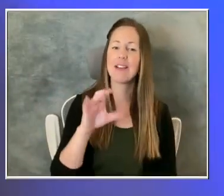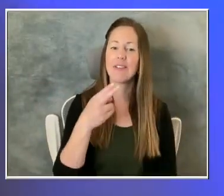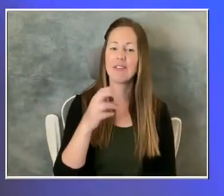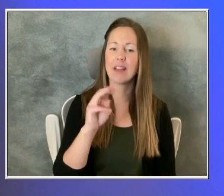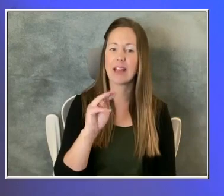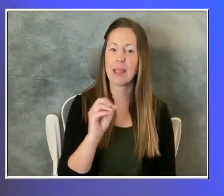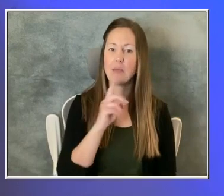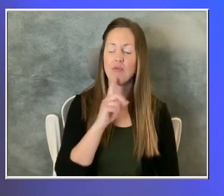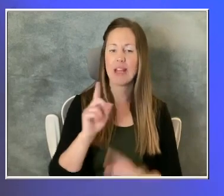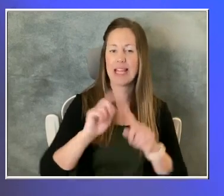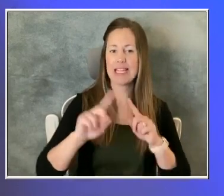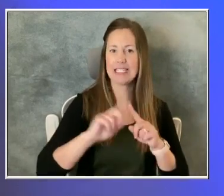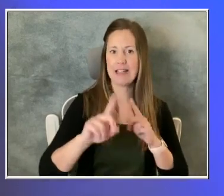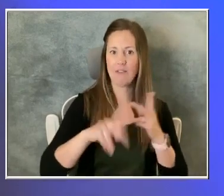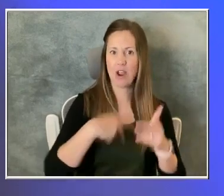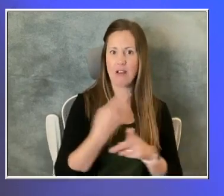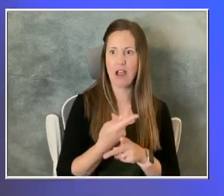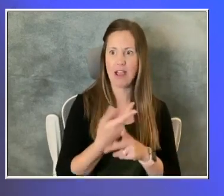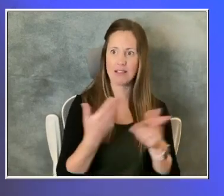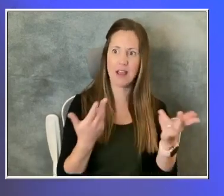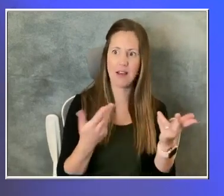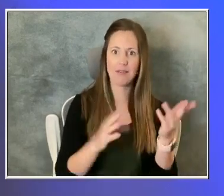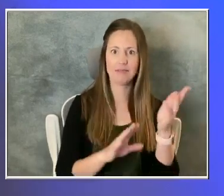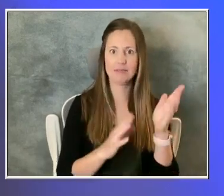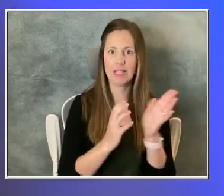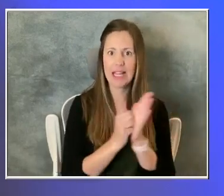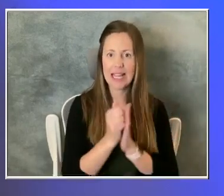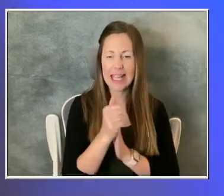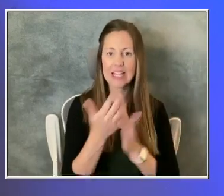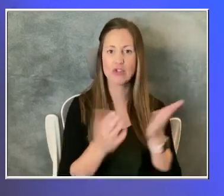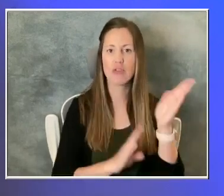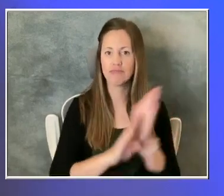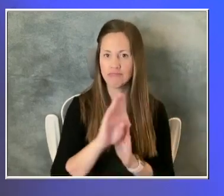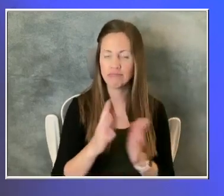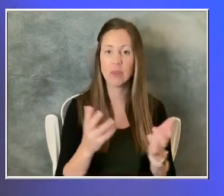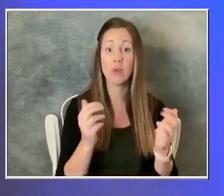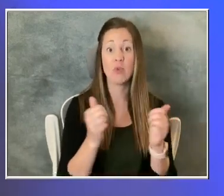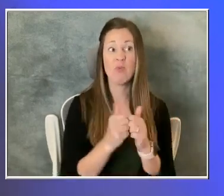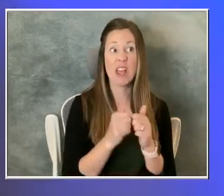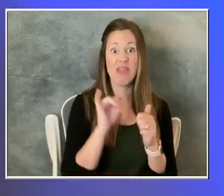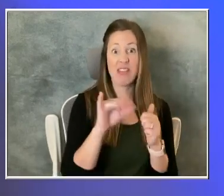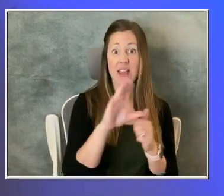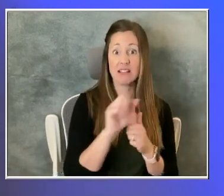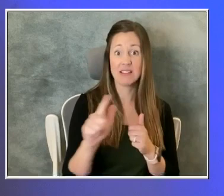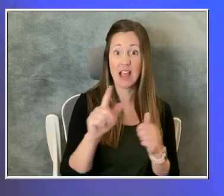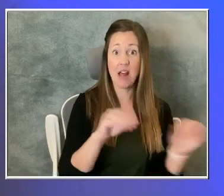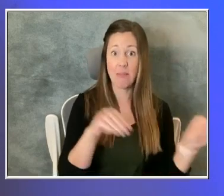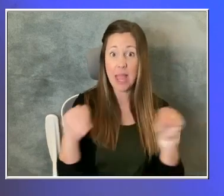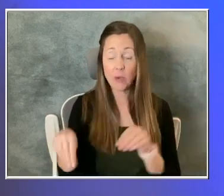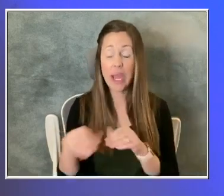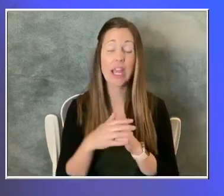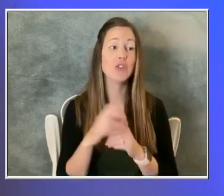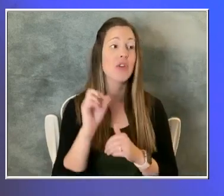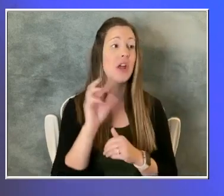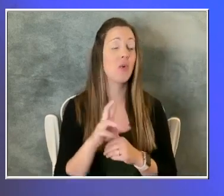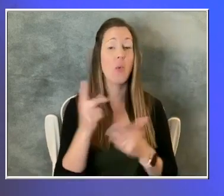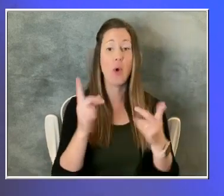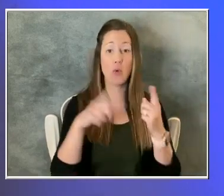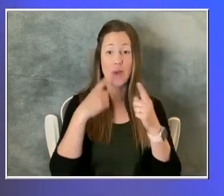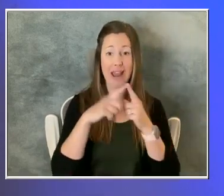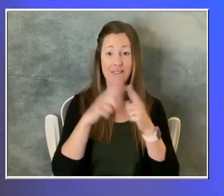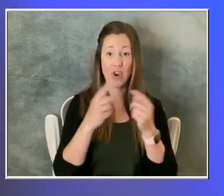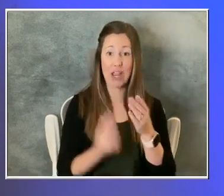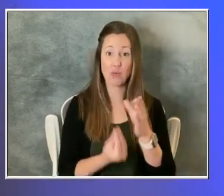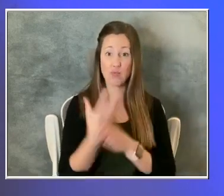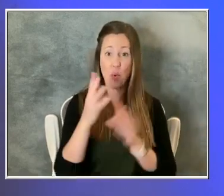of cancer, whether that's cancer cell migration, whether that's cancer cell progression or metastasis. They all play a role